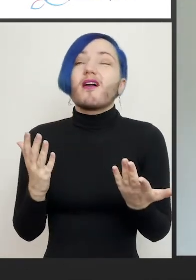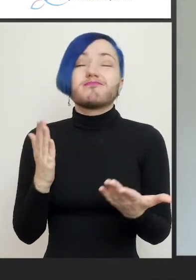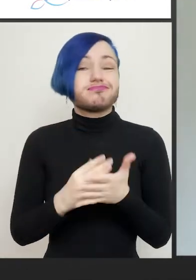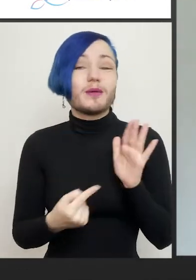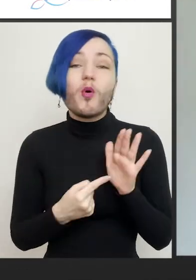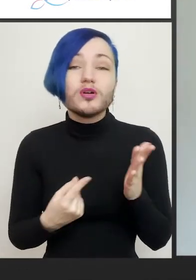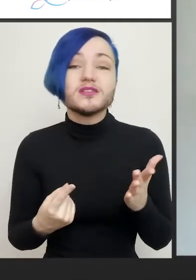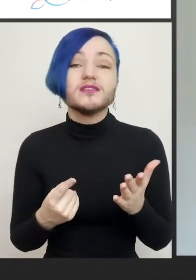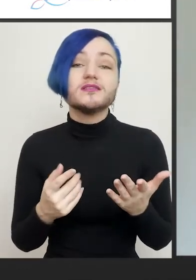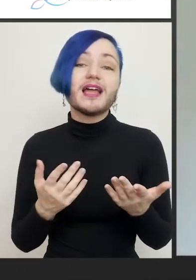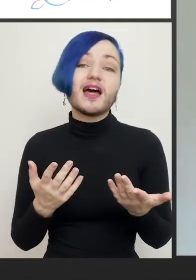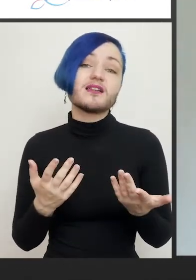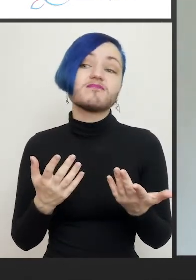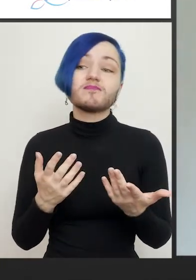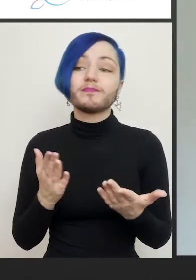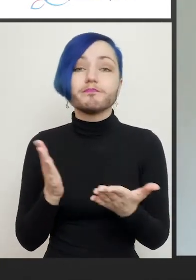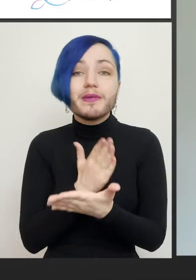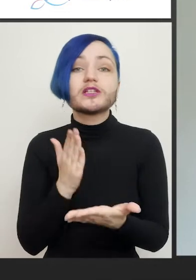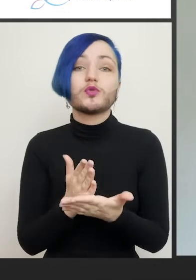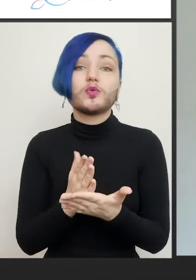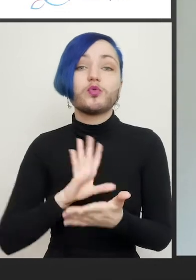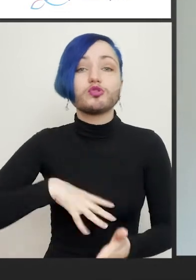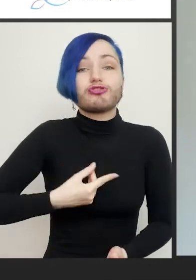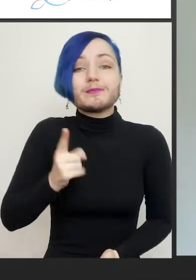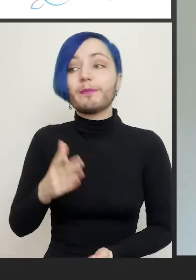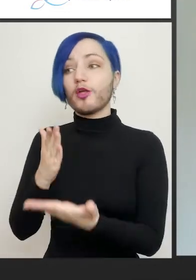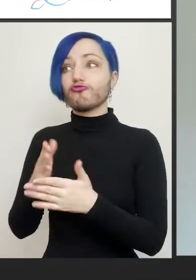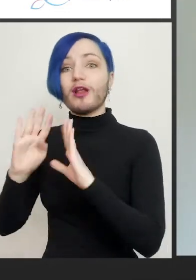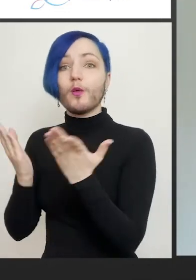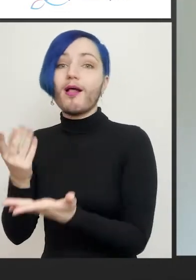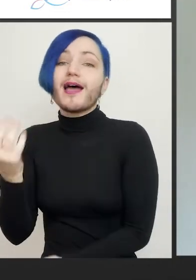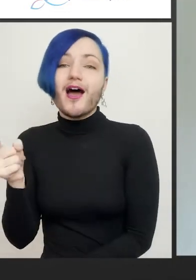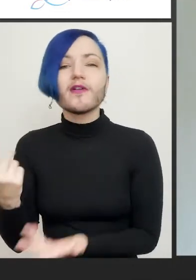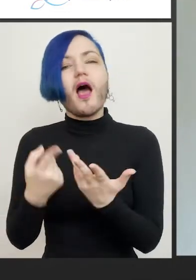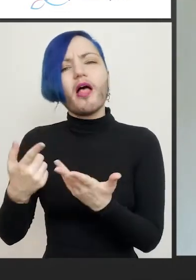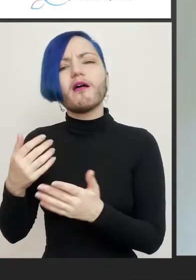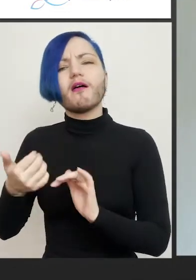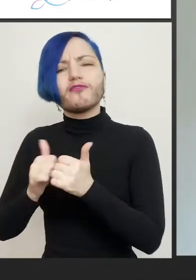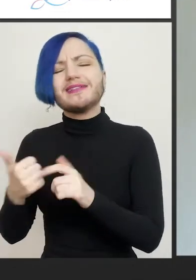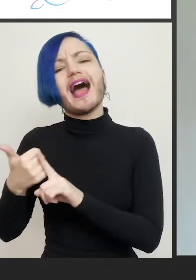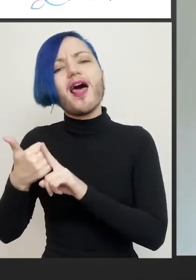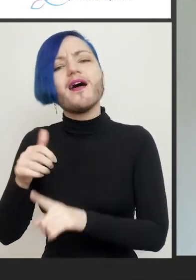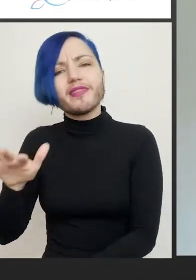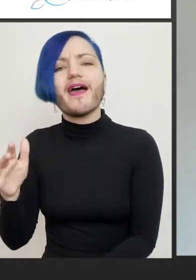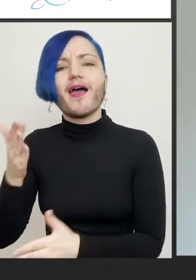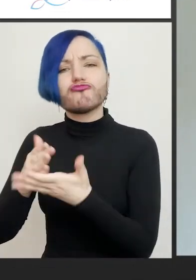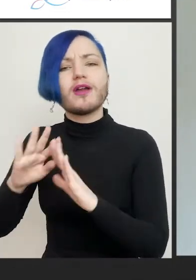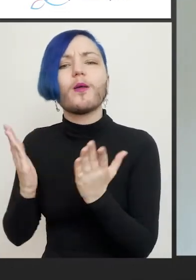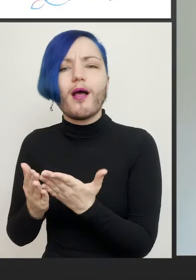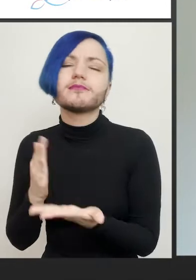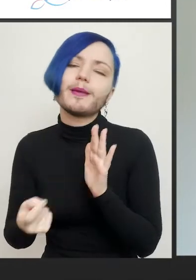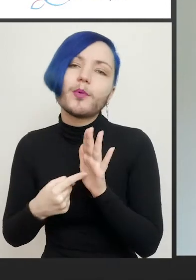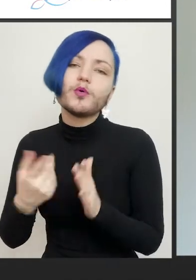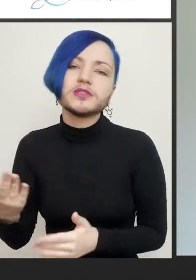that's why I say about making sure you have trans people offline as well, and other friends, cis friends, allies, etc., is that the